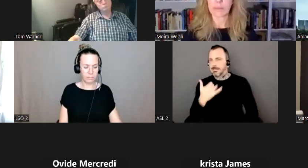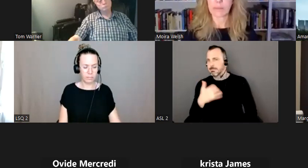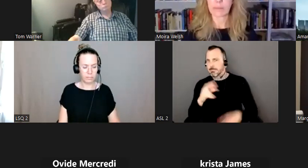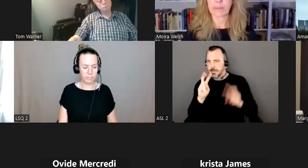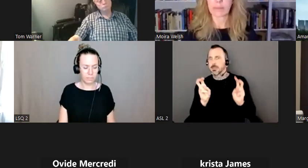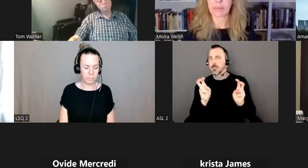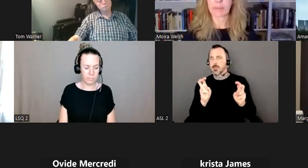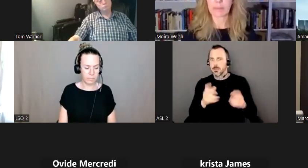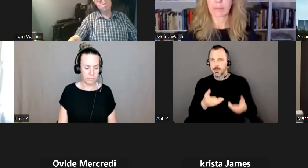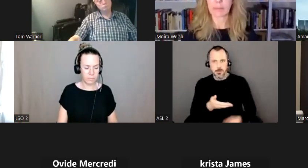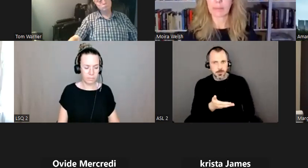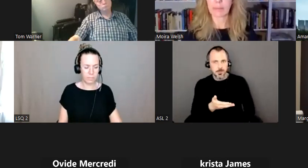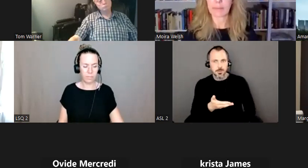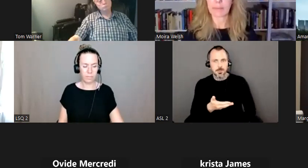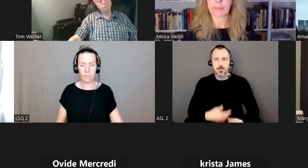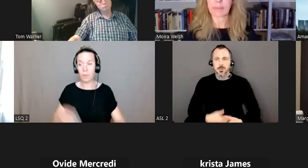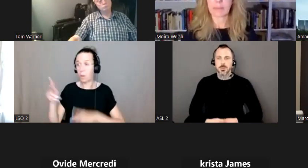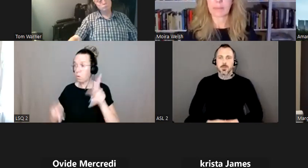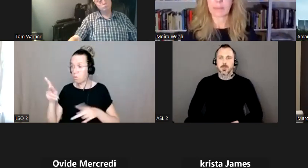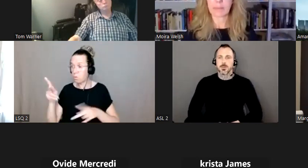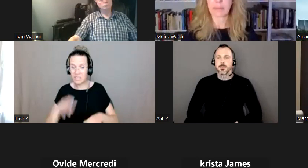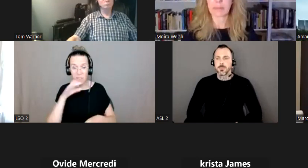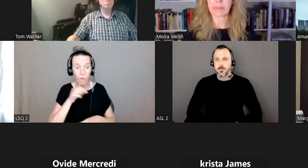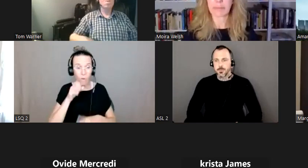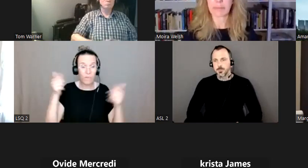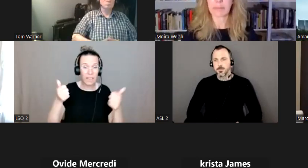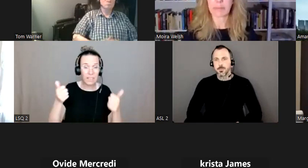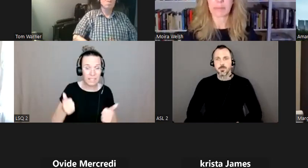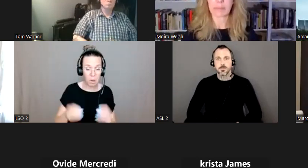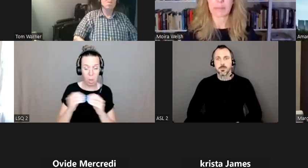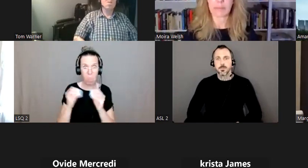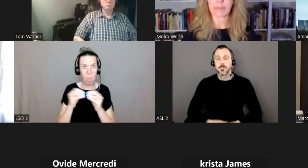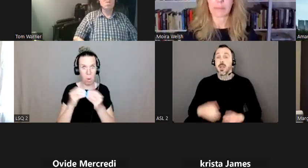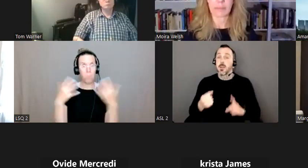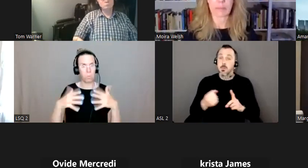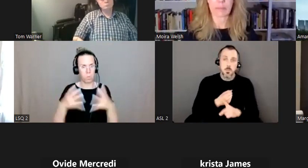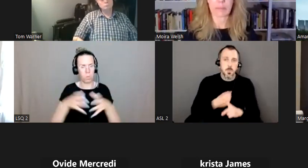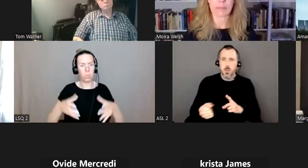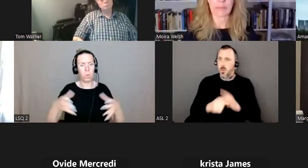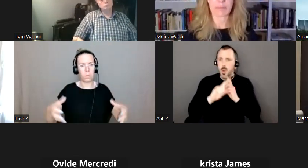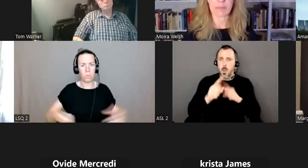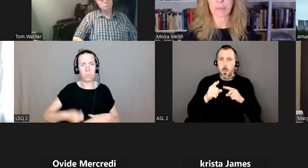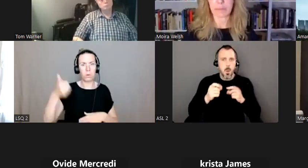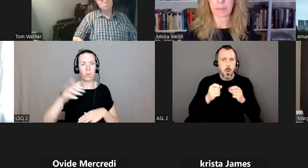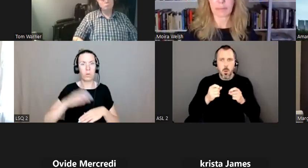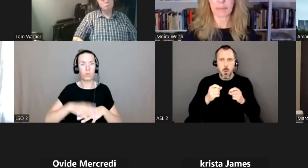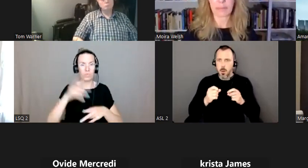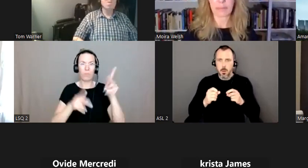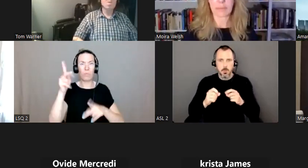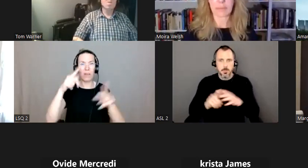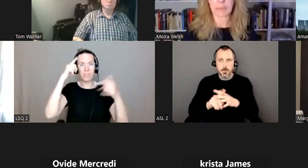the numbers are growing in terms of reports of abuse and so on is because the size of the population is